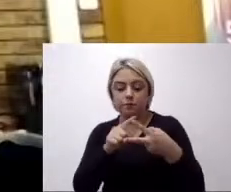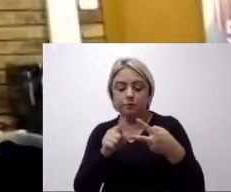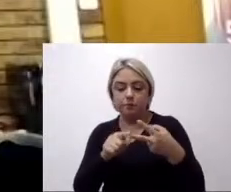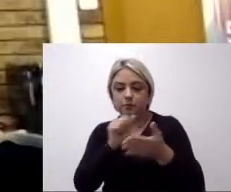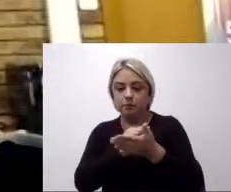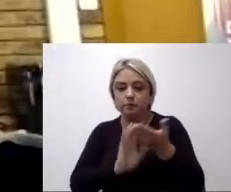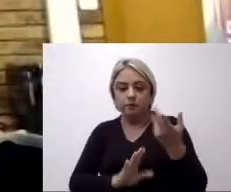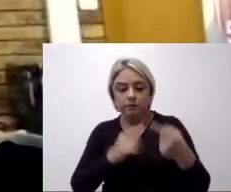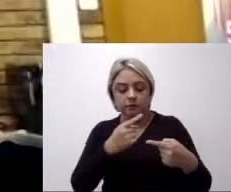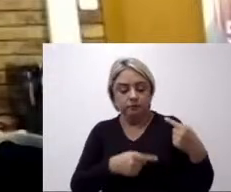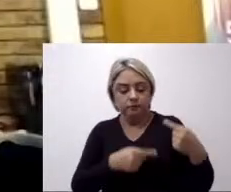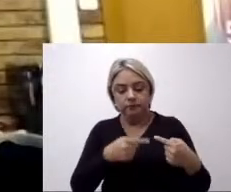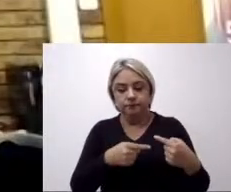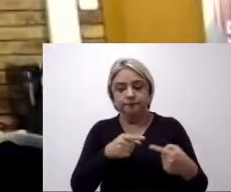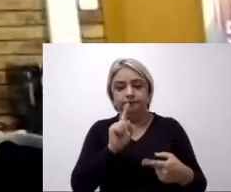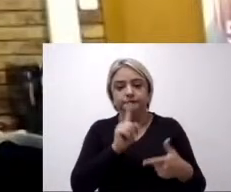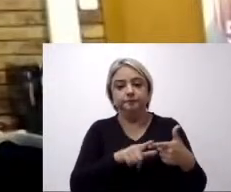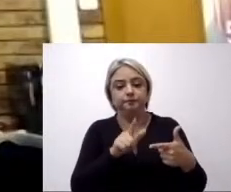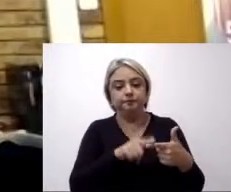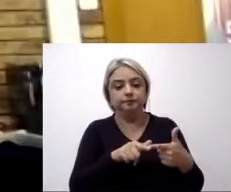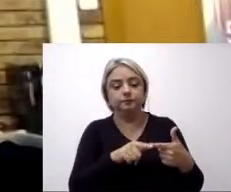solution. It's not,